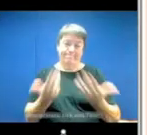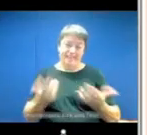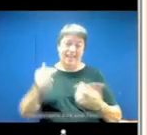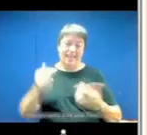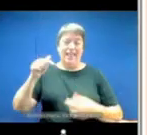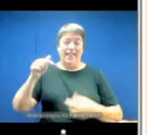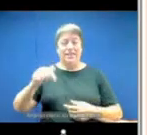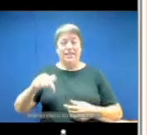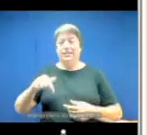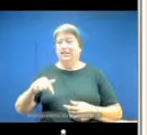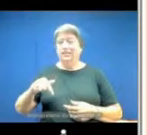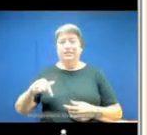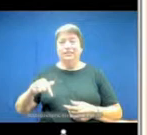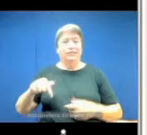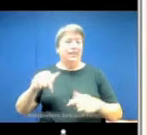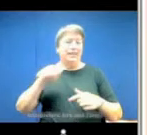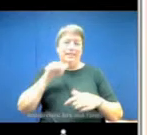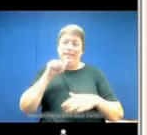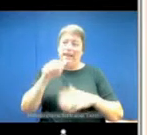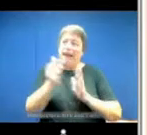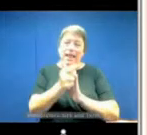cannot constitute legal advice,